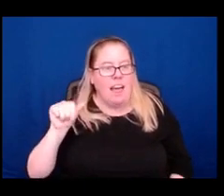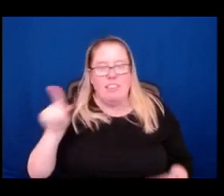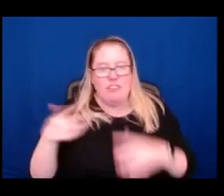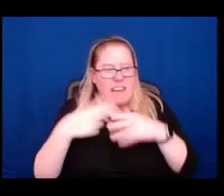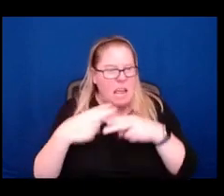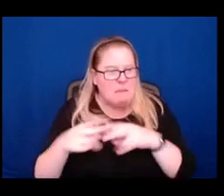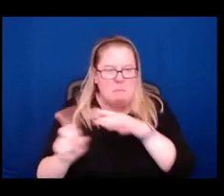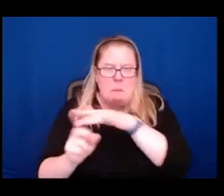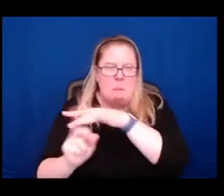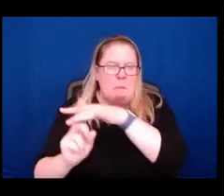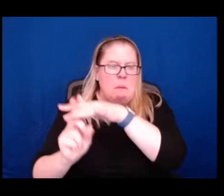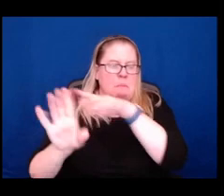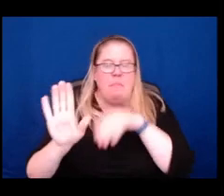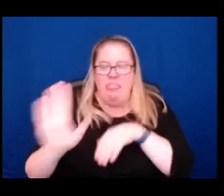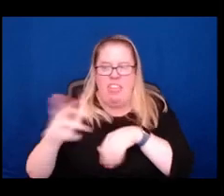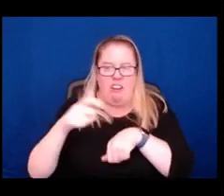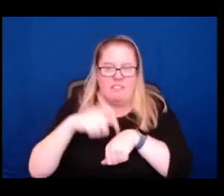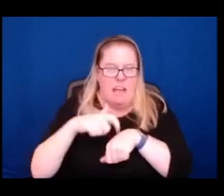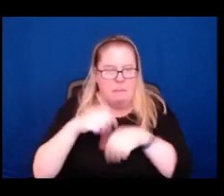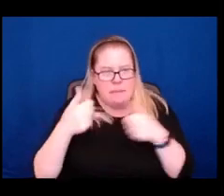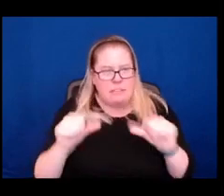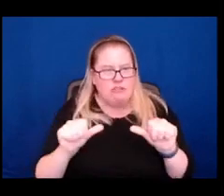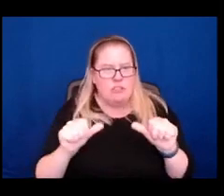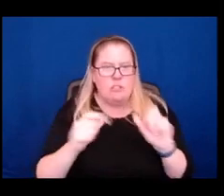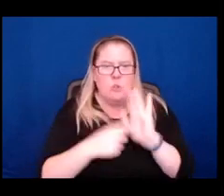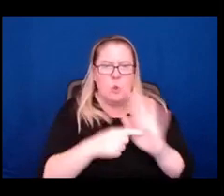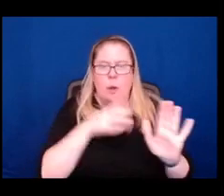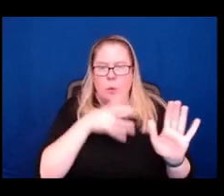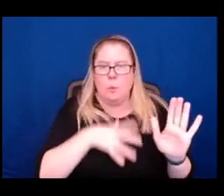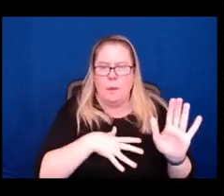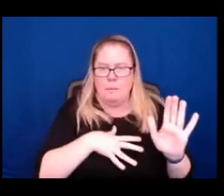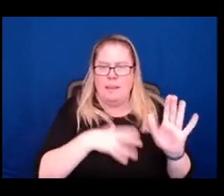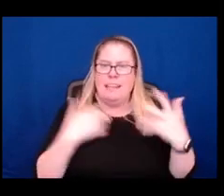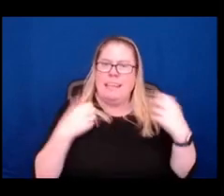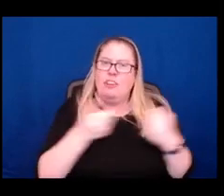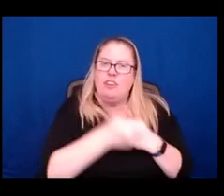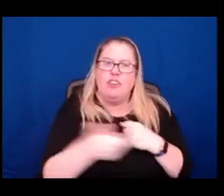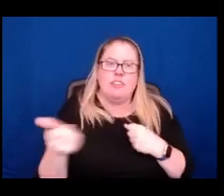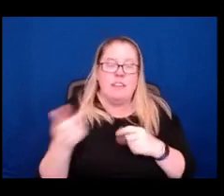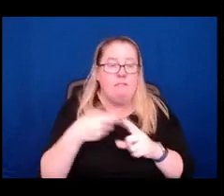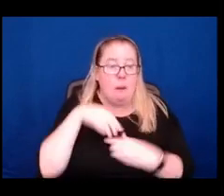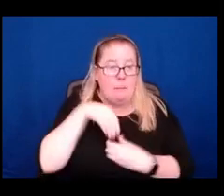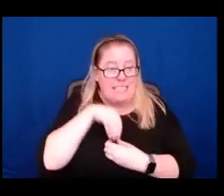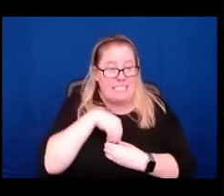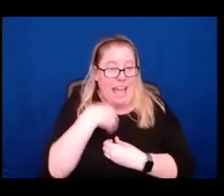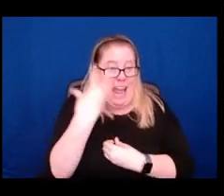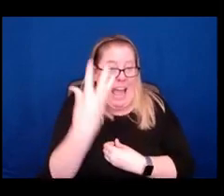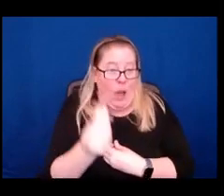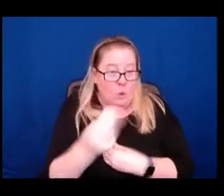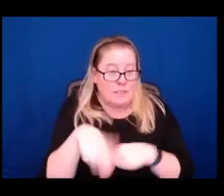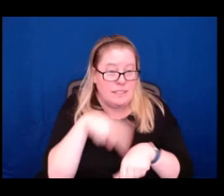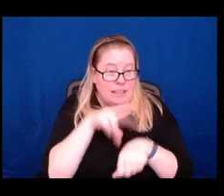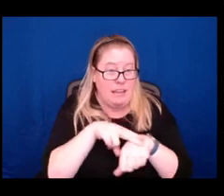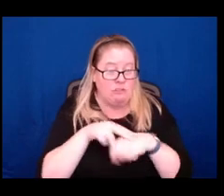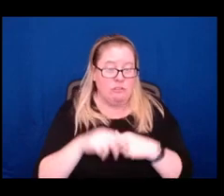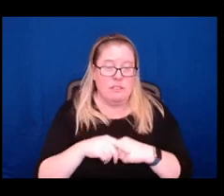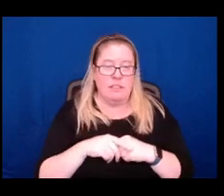and their energy to showing women how to heal themselves from the inside out naturally.